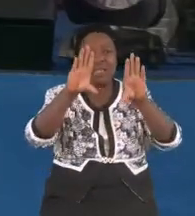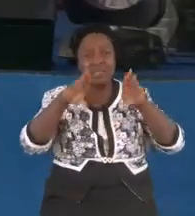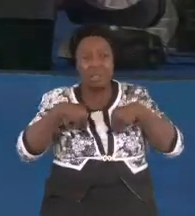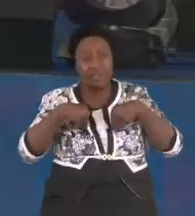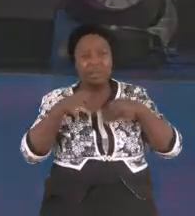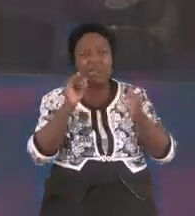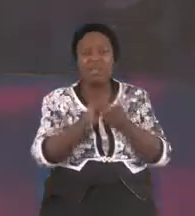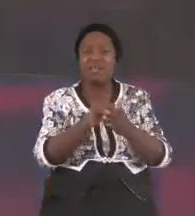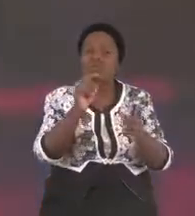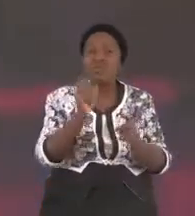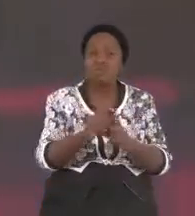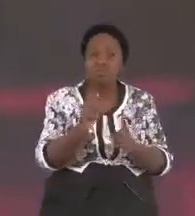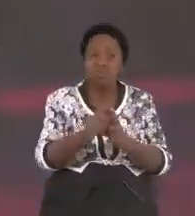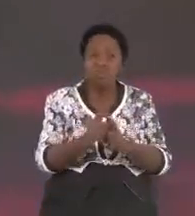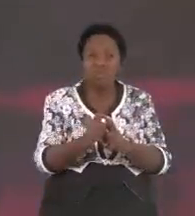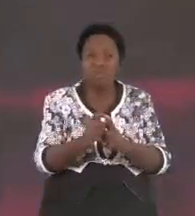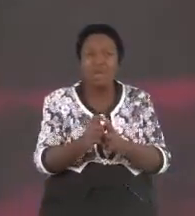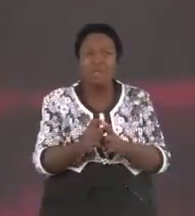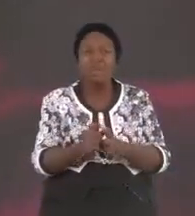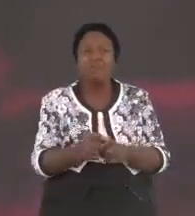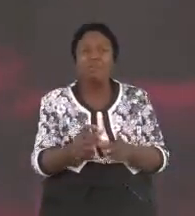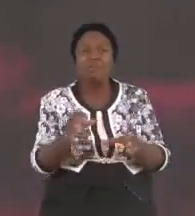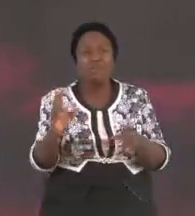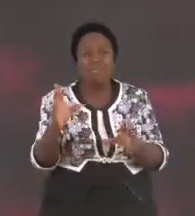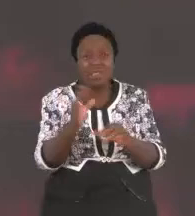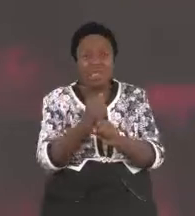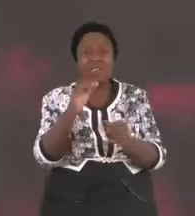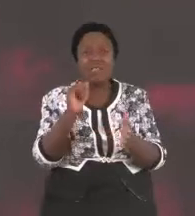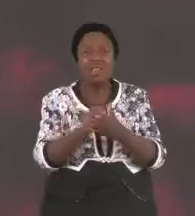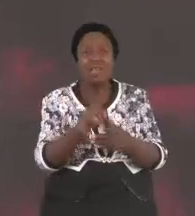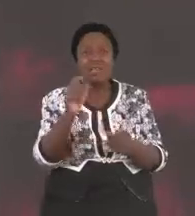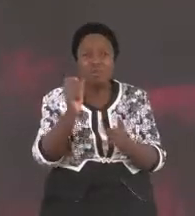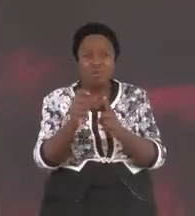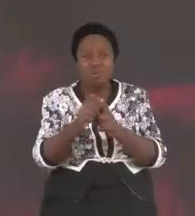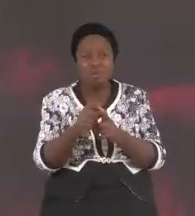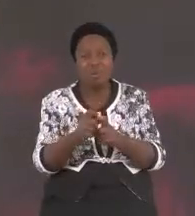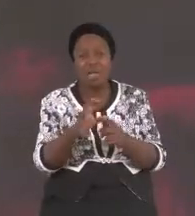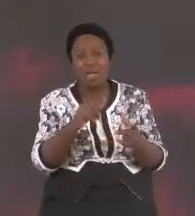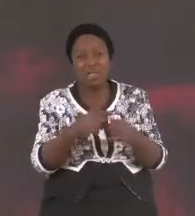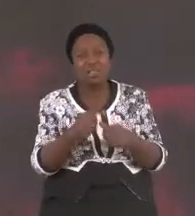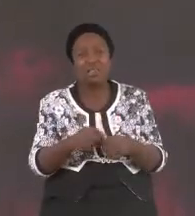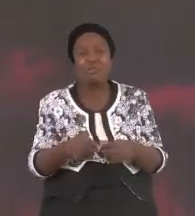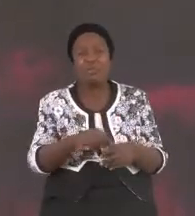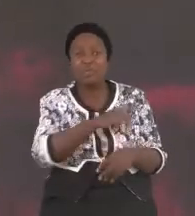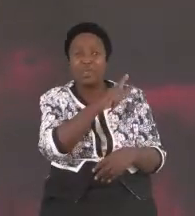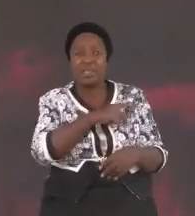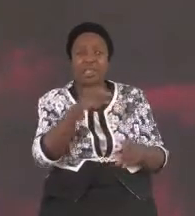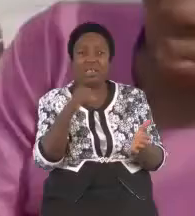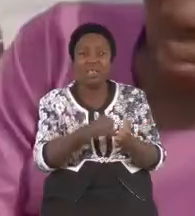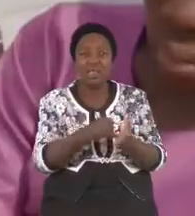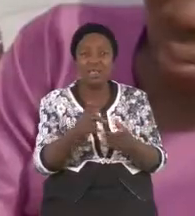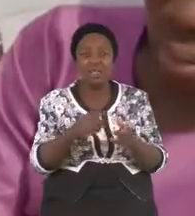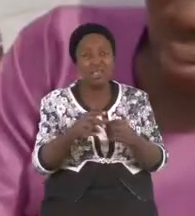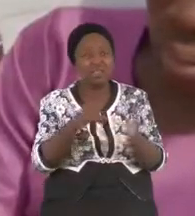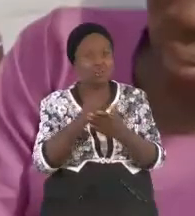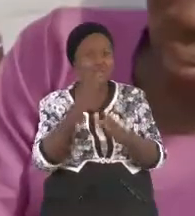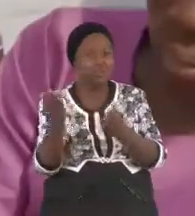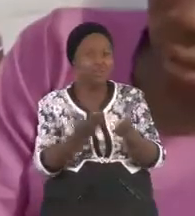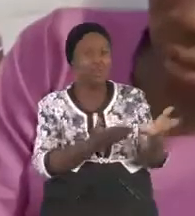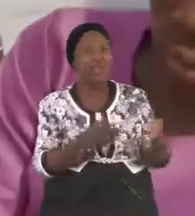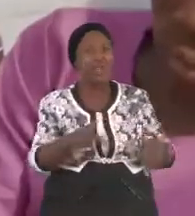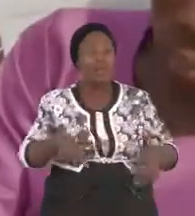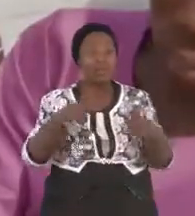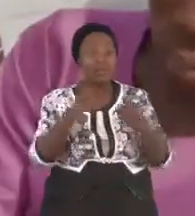word, personalize that word, and know that it is yours, it will bring life in you in Jesus' name. That's